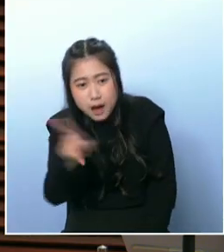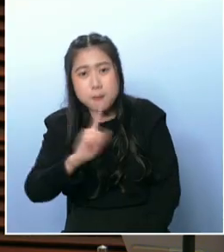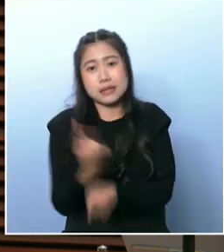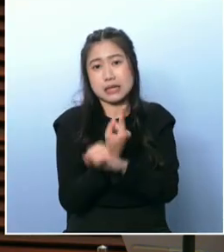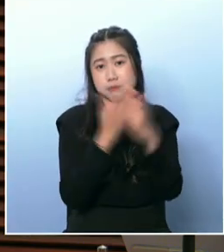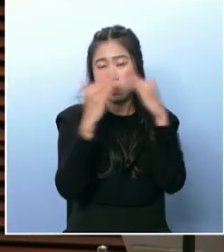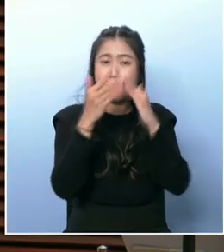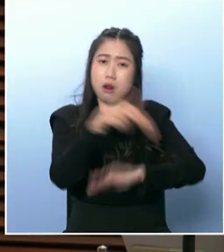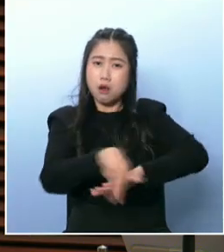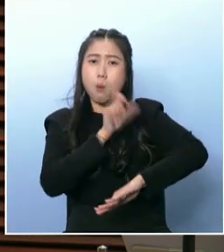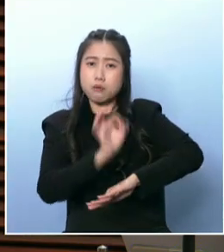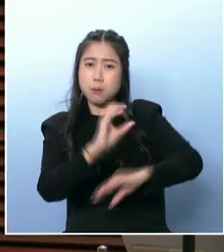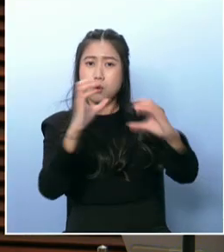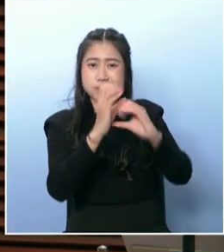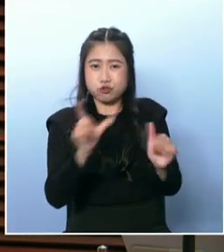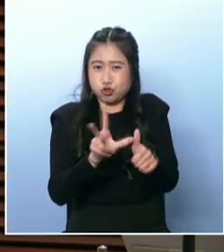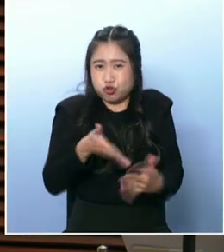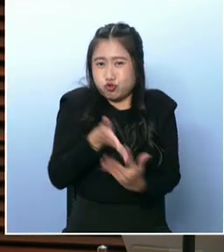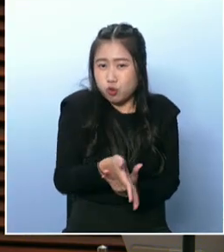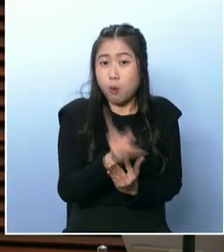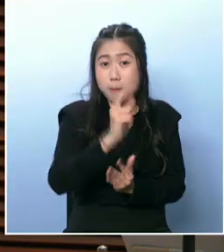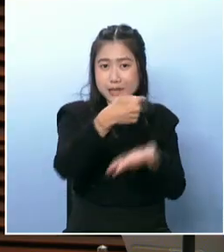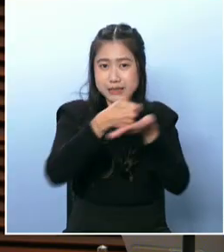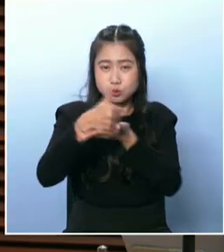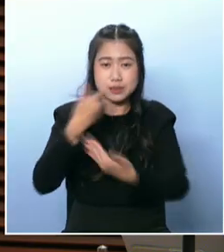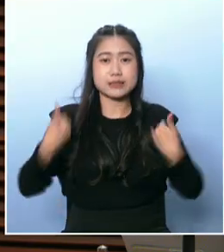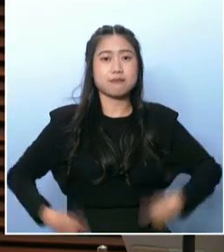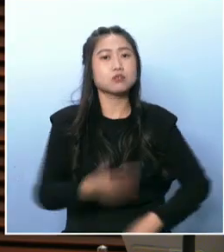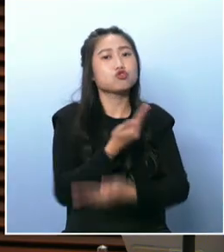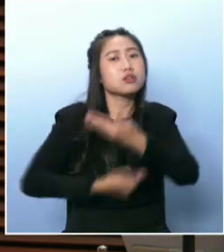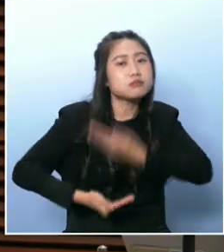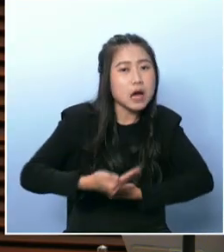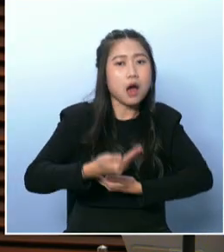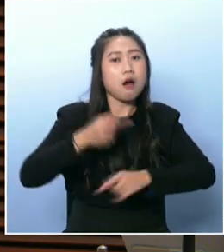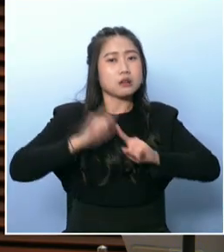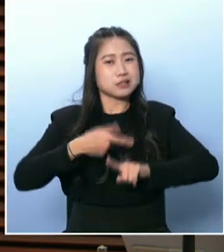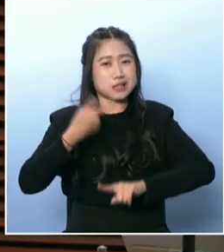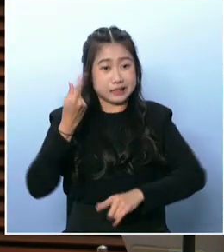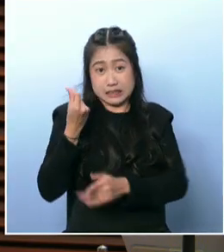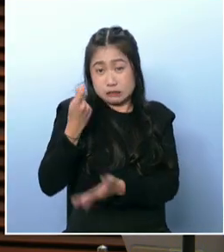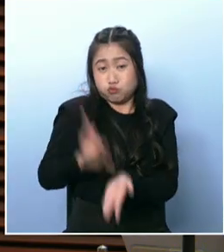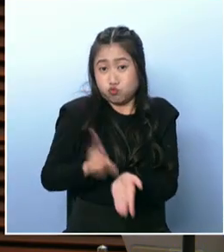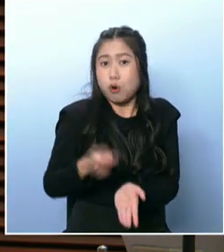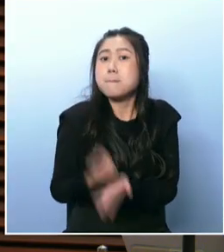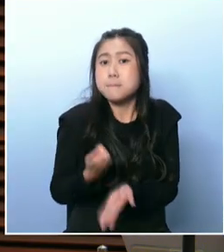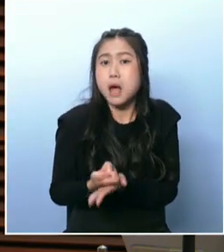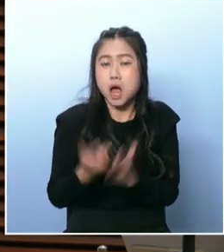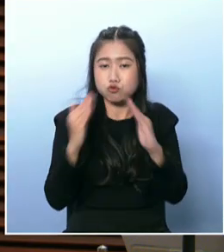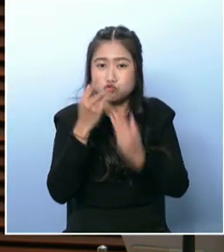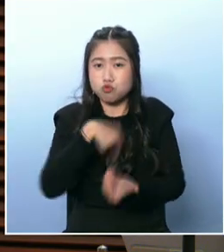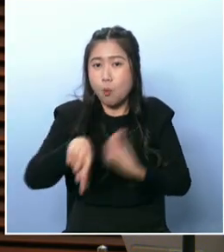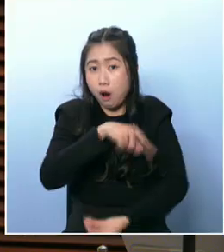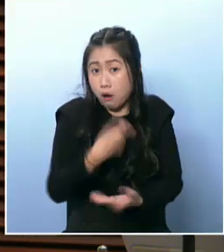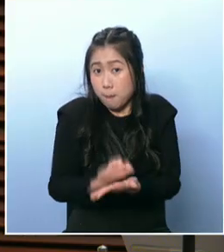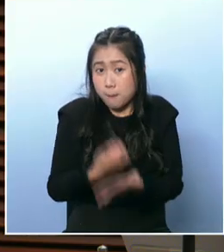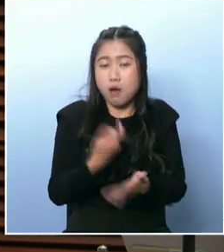community sitting rooms. And I hope the SWD can take an initiative and try